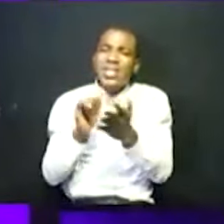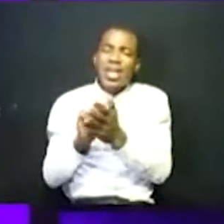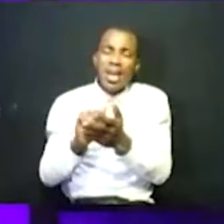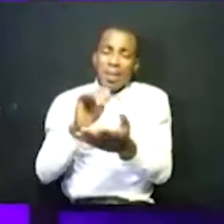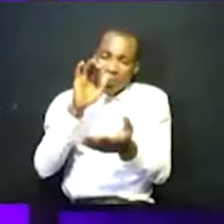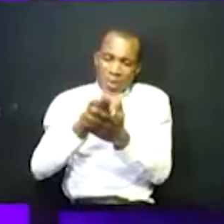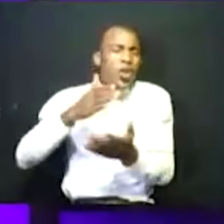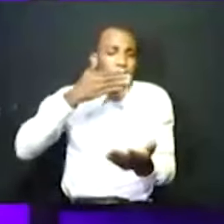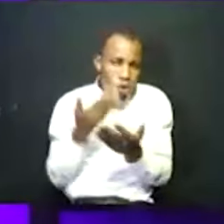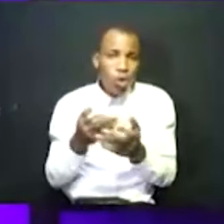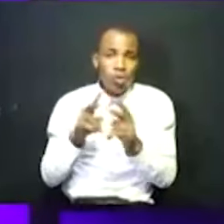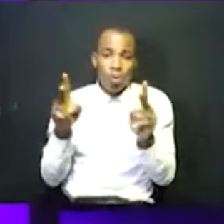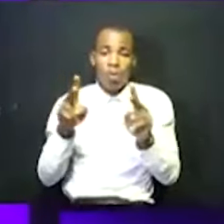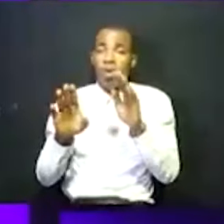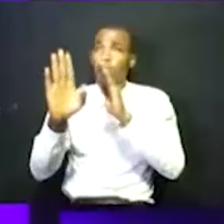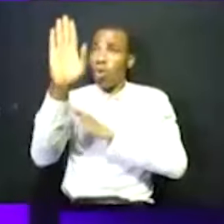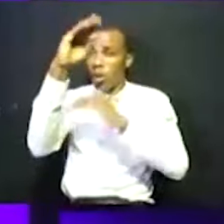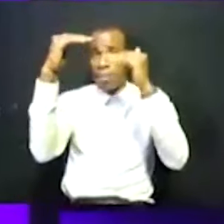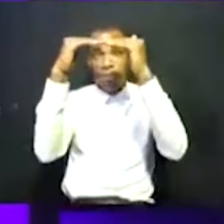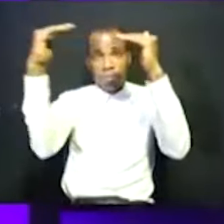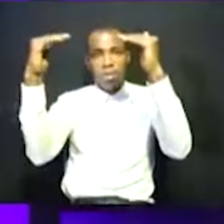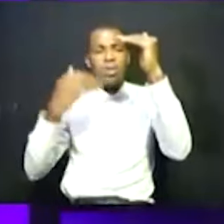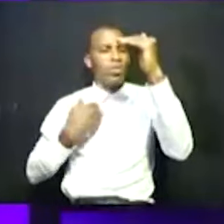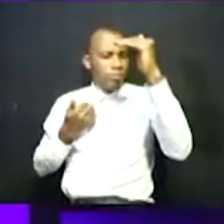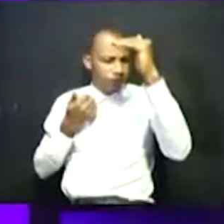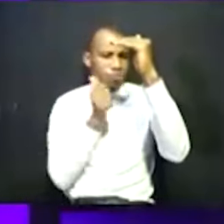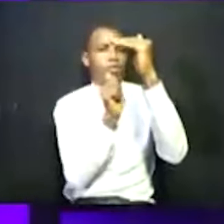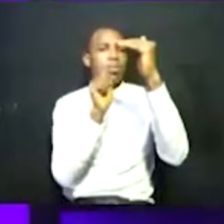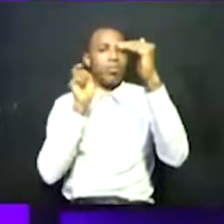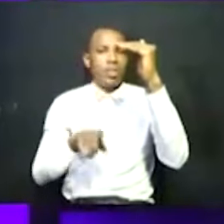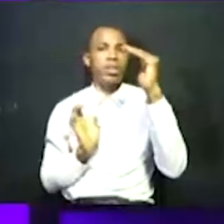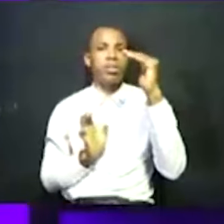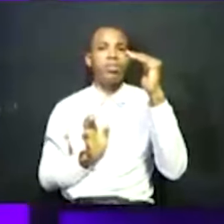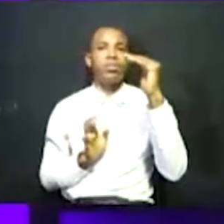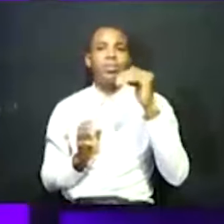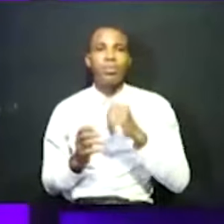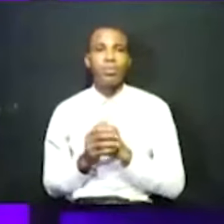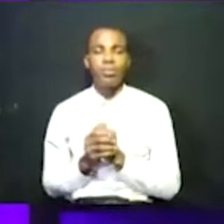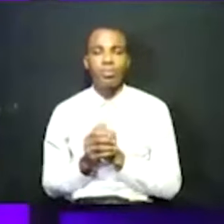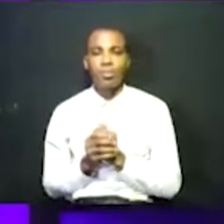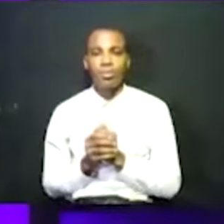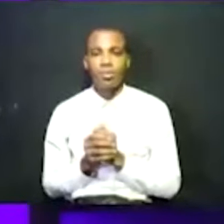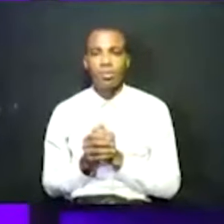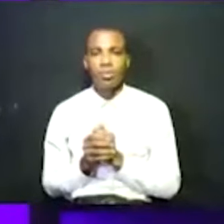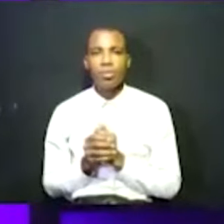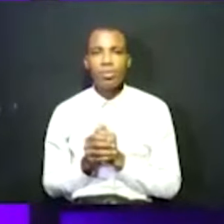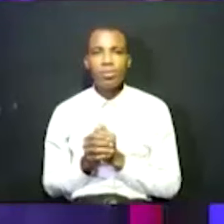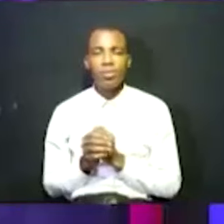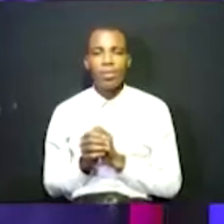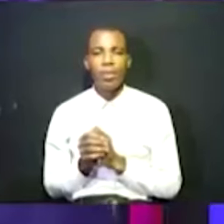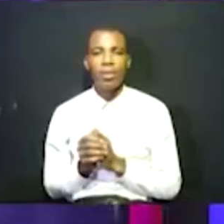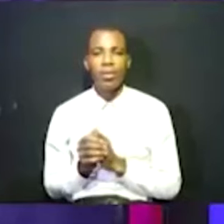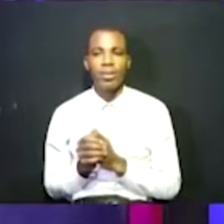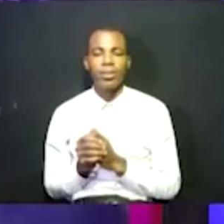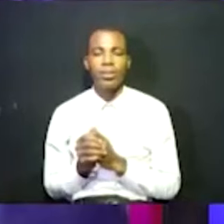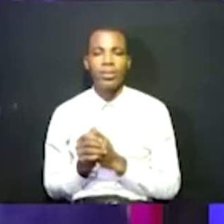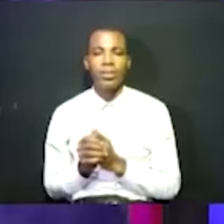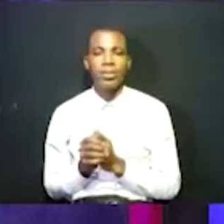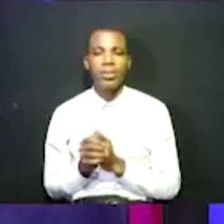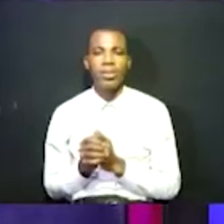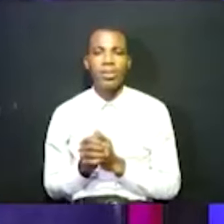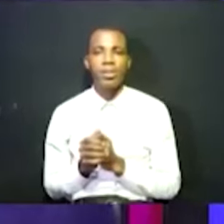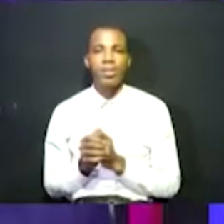mommy, trust them, no one as well, chess, a warrior way, or how near mania won't bribia. Nanso went to me and your bribia. A